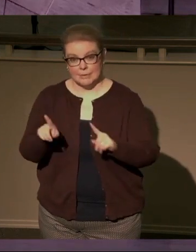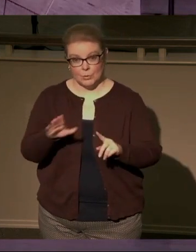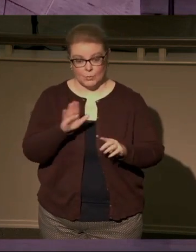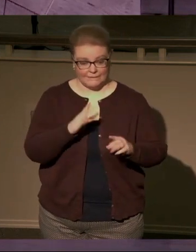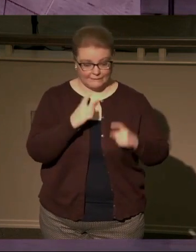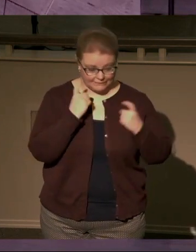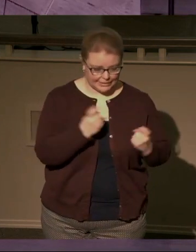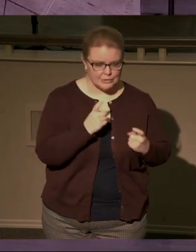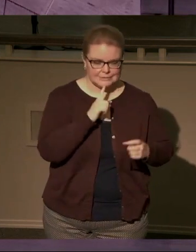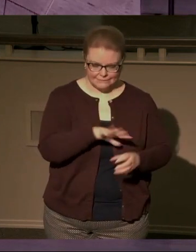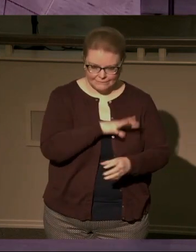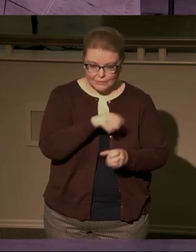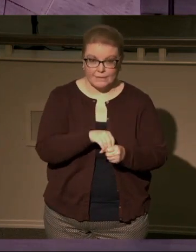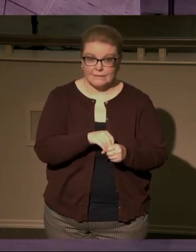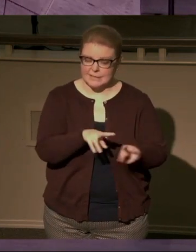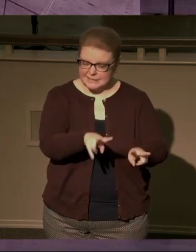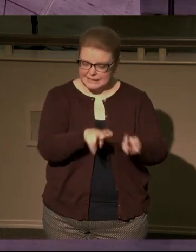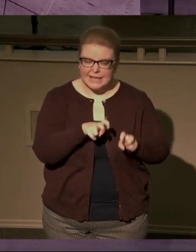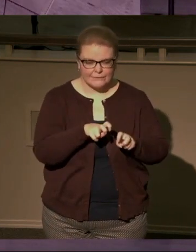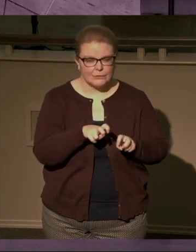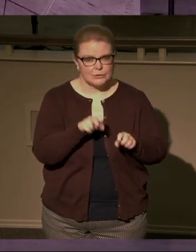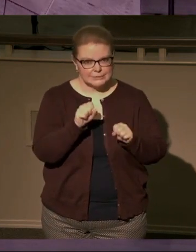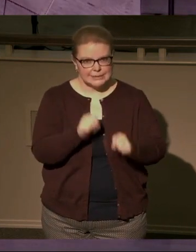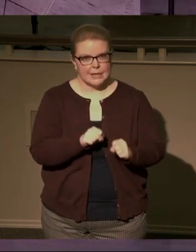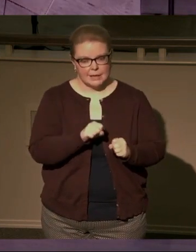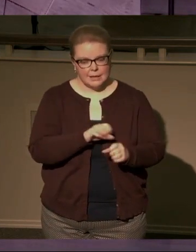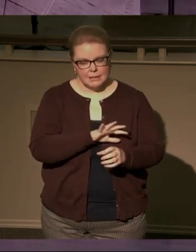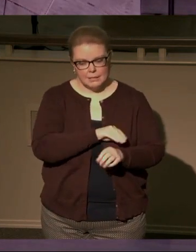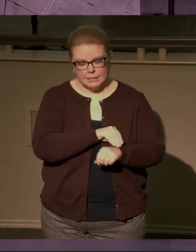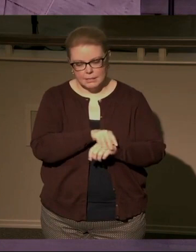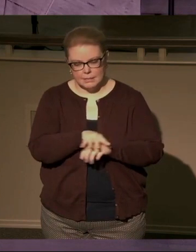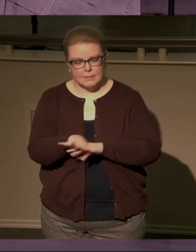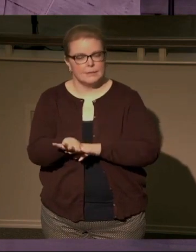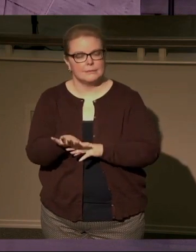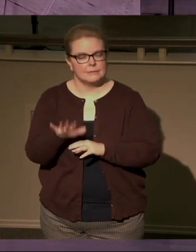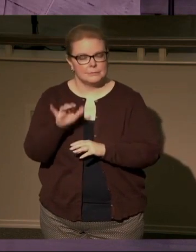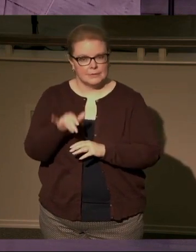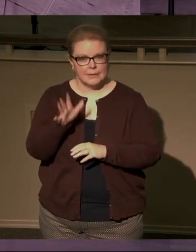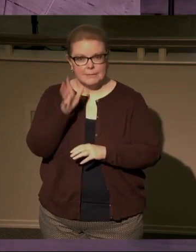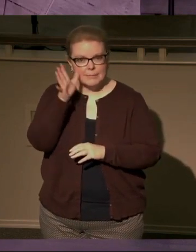involved, and selfishness creeps in to the parenting heritage task.